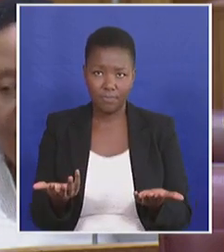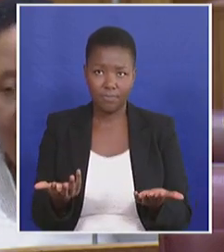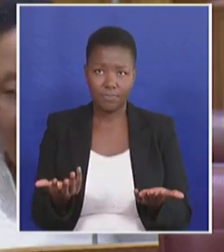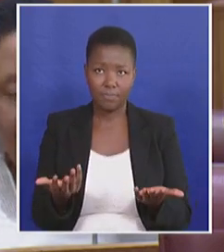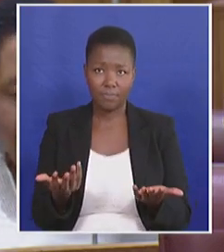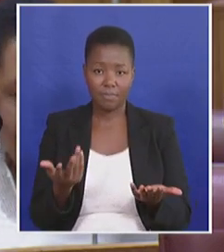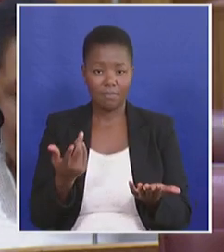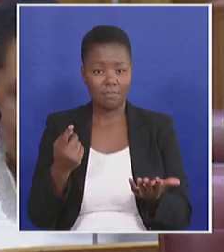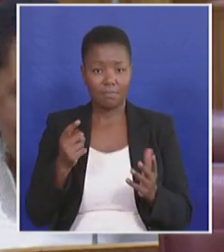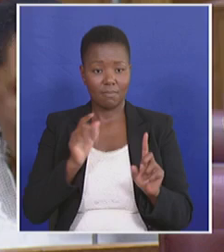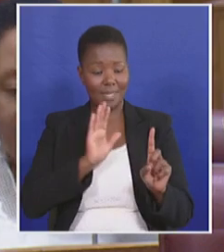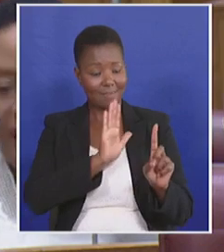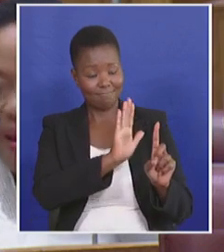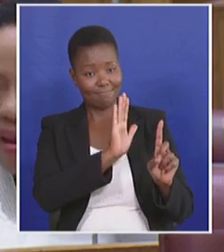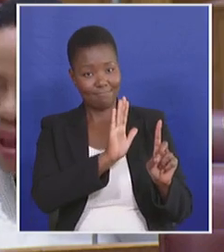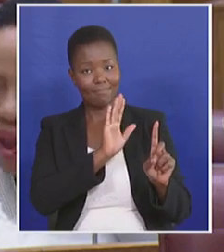the individual in question,